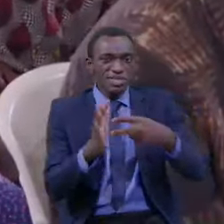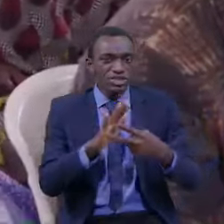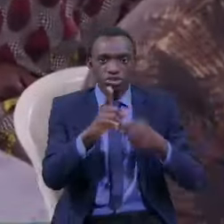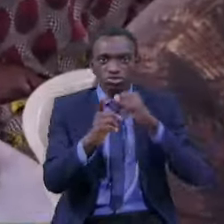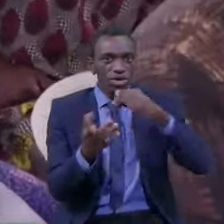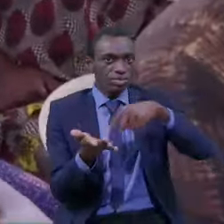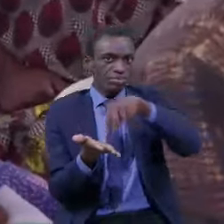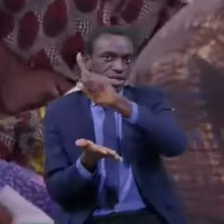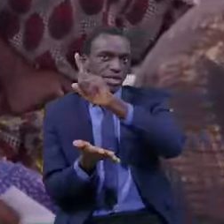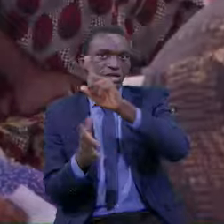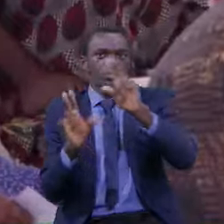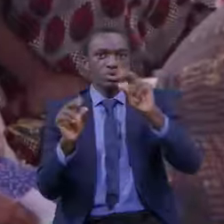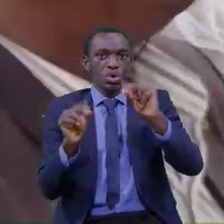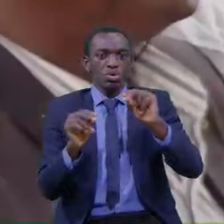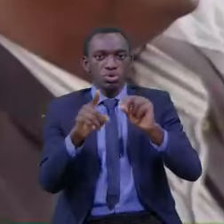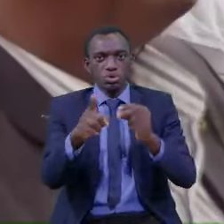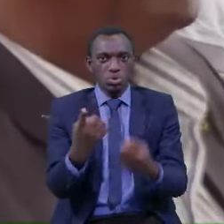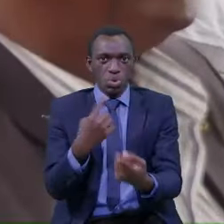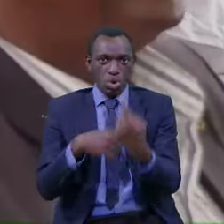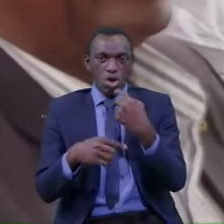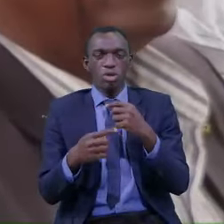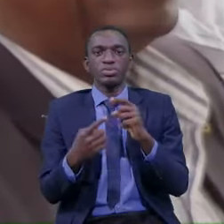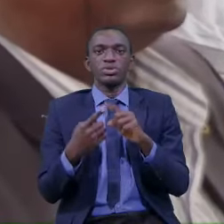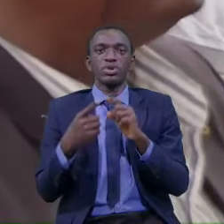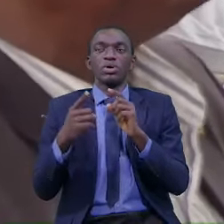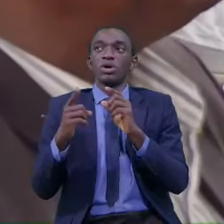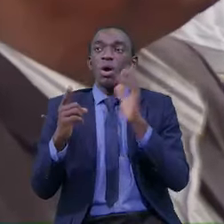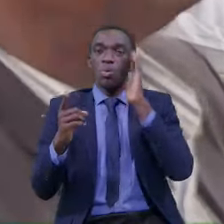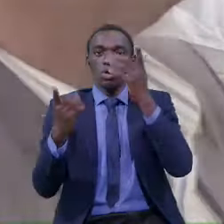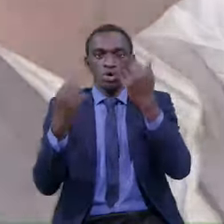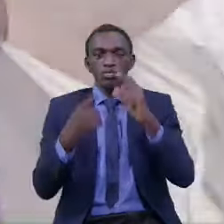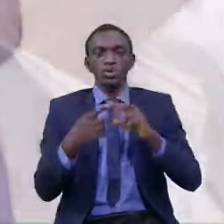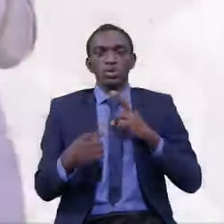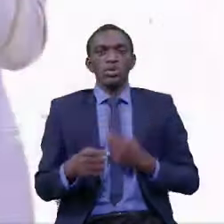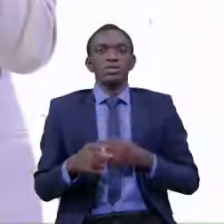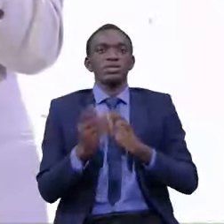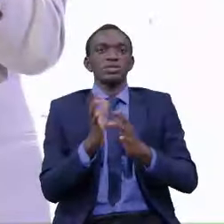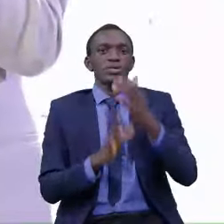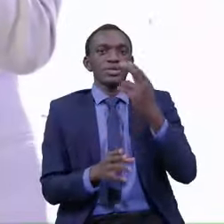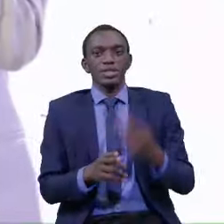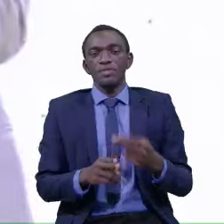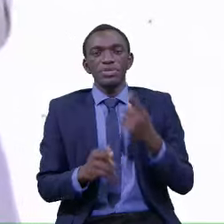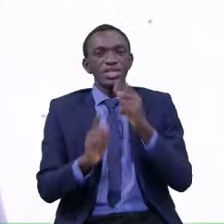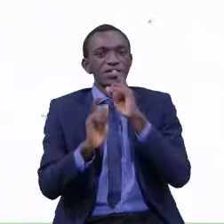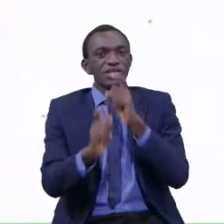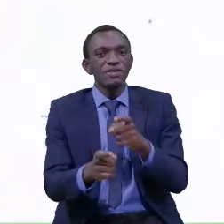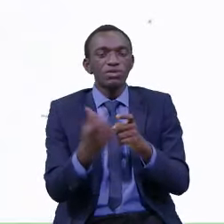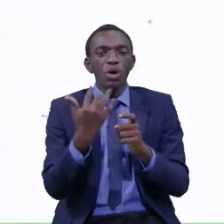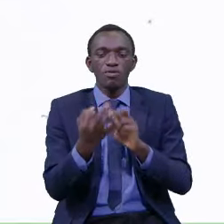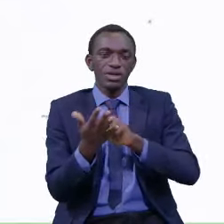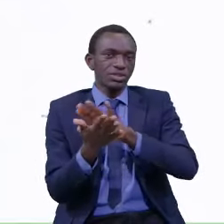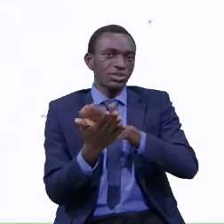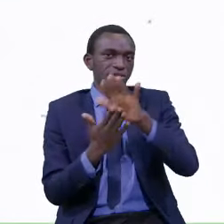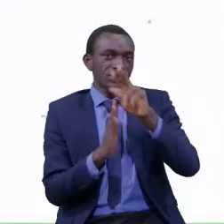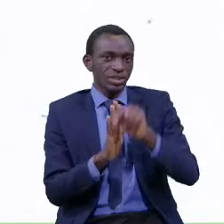It's yours in Jesus' name. The gift of righteousness. We don't buy it's a gift. And it will